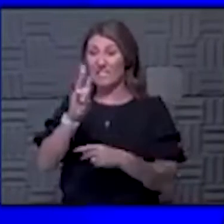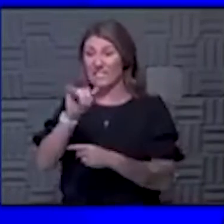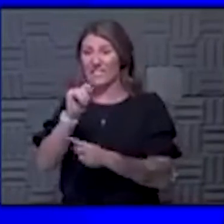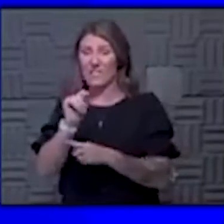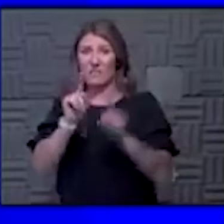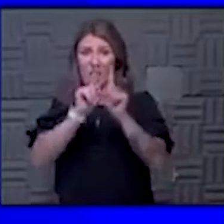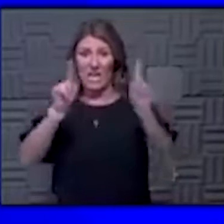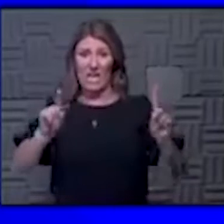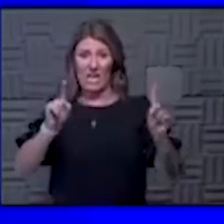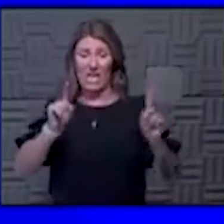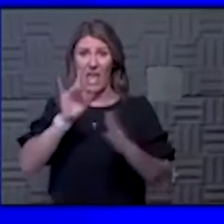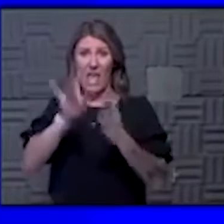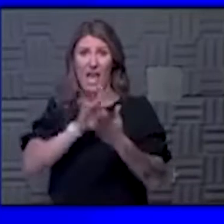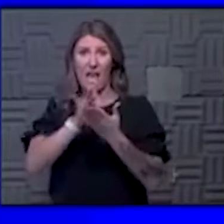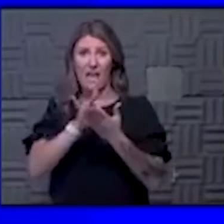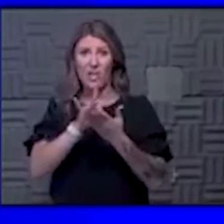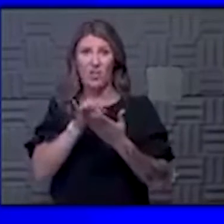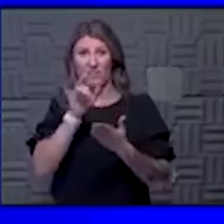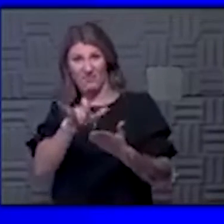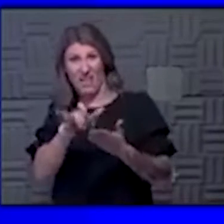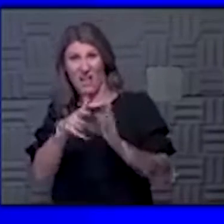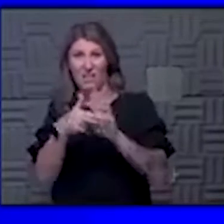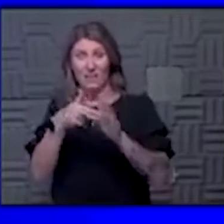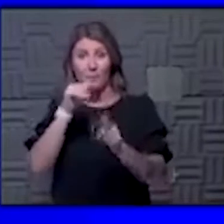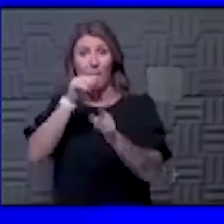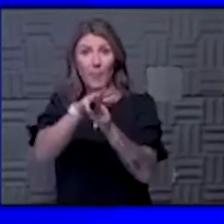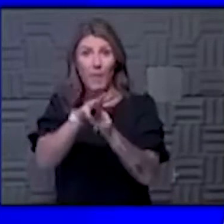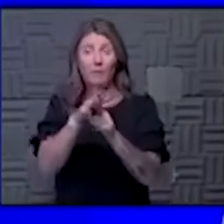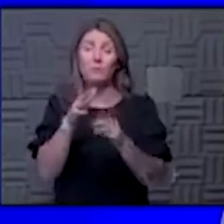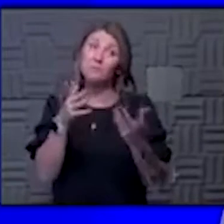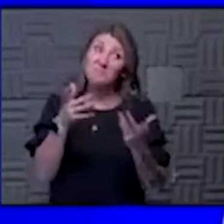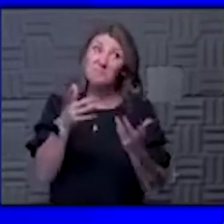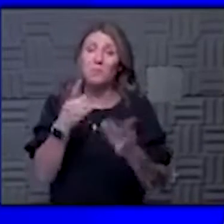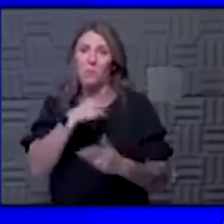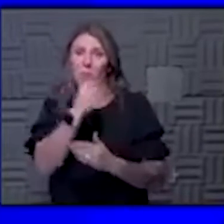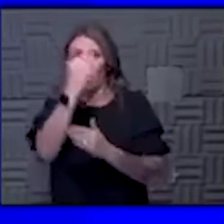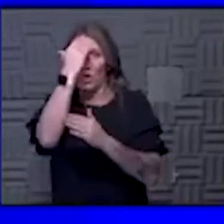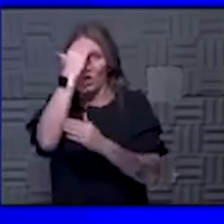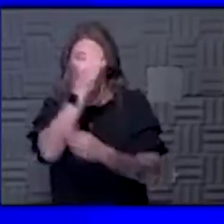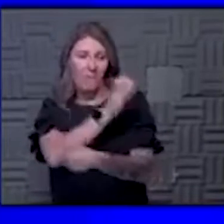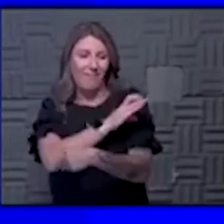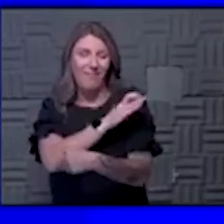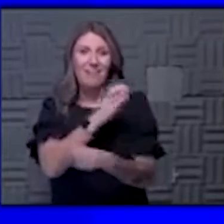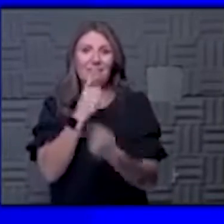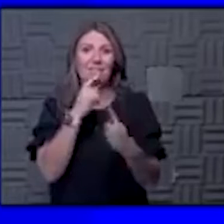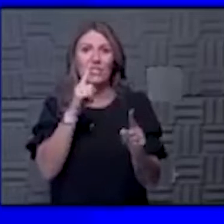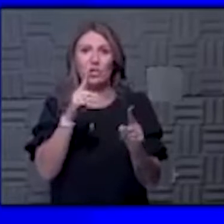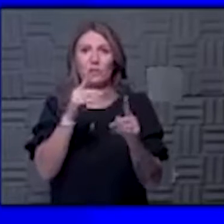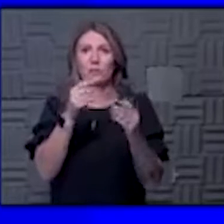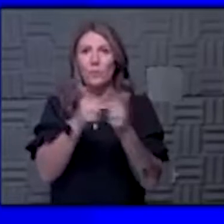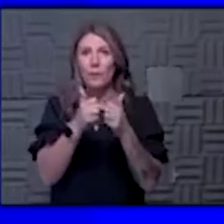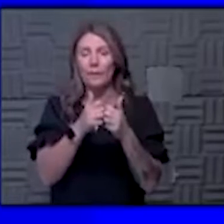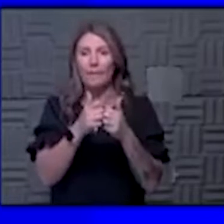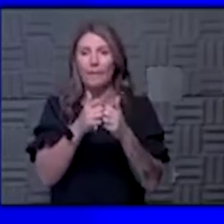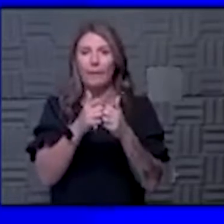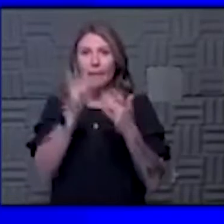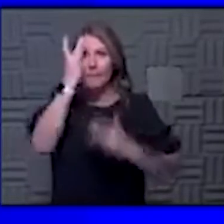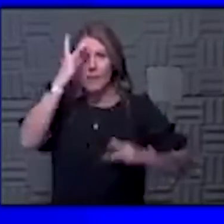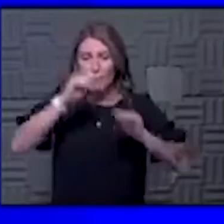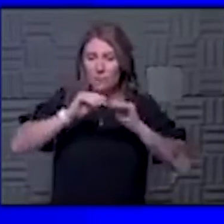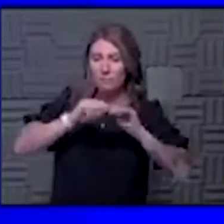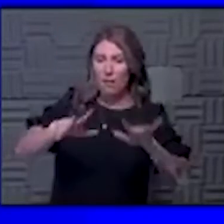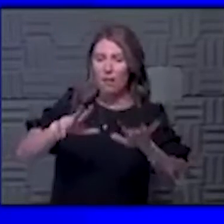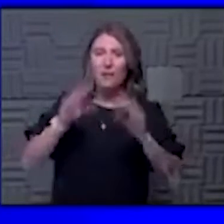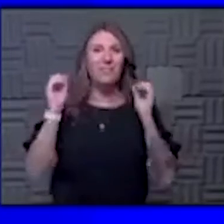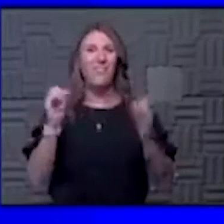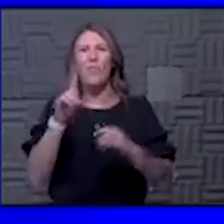you consider yourself not exposure? I mean, we know that there's a clinical efficiency with which this virus spreads, and nothing is 100%. So